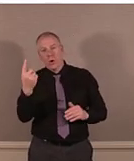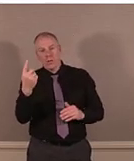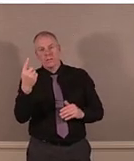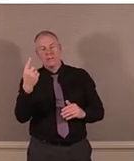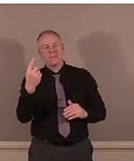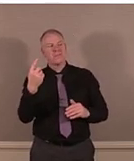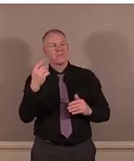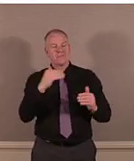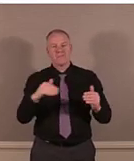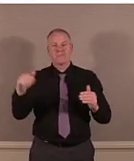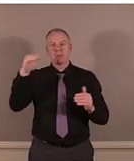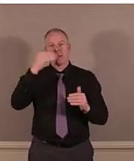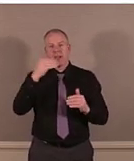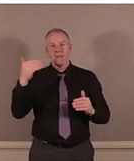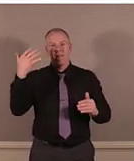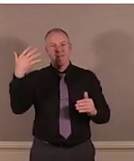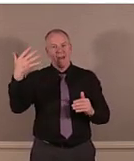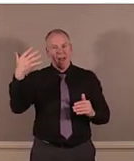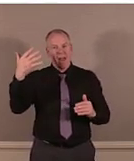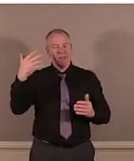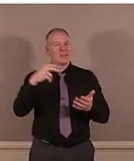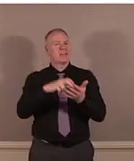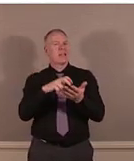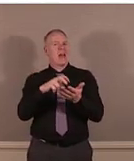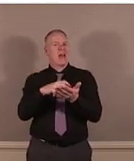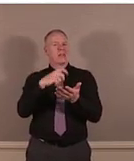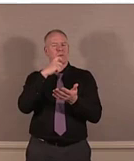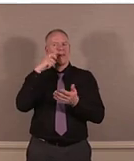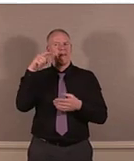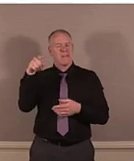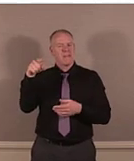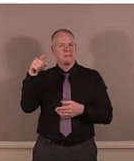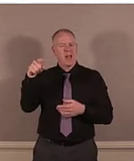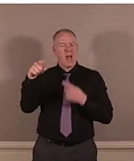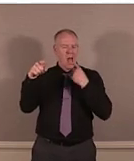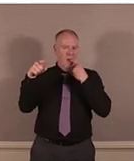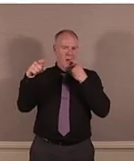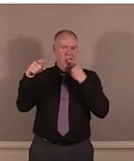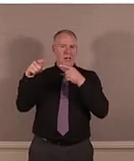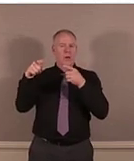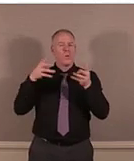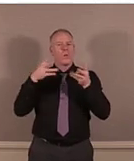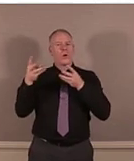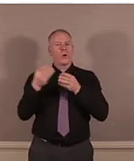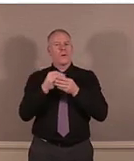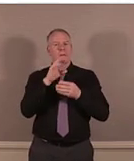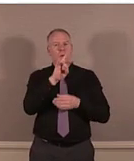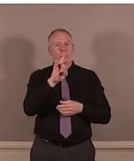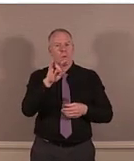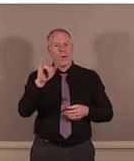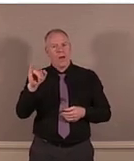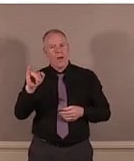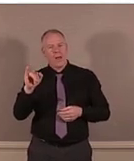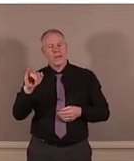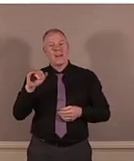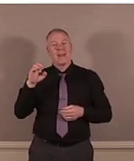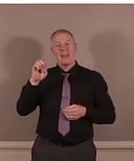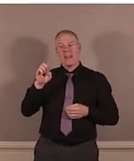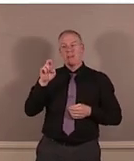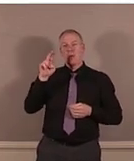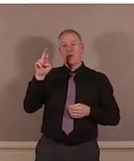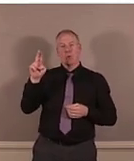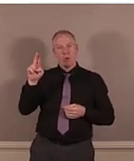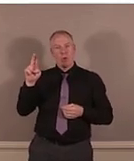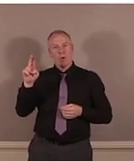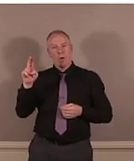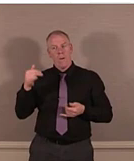I suppose, up to level 5. And I'm delighted to say that actually in conjunction with QQI, the EU Key